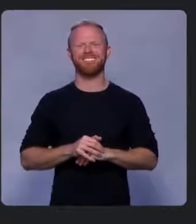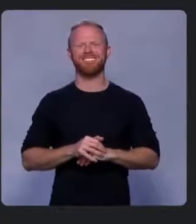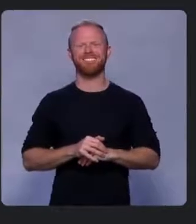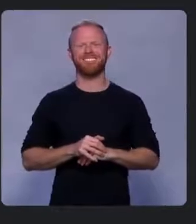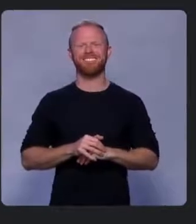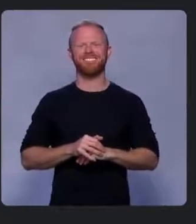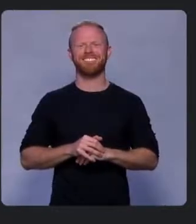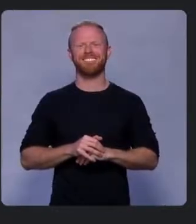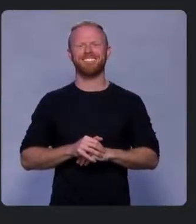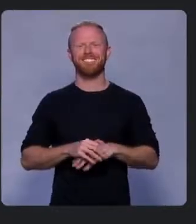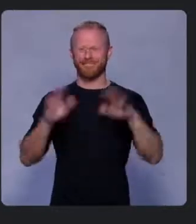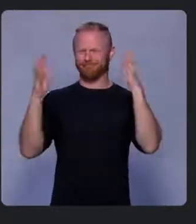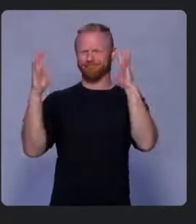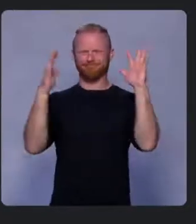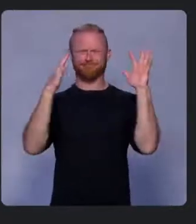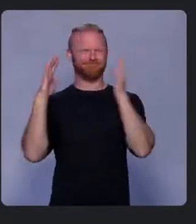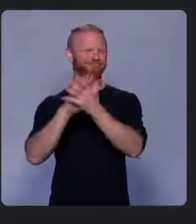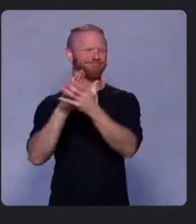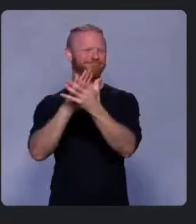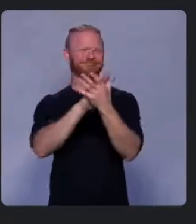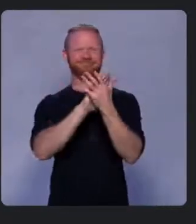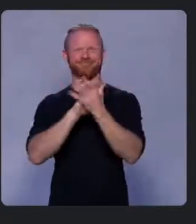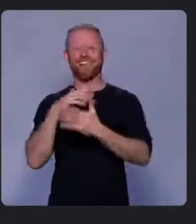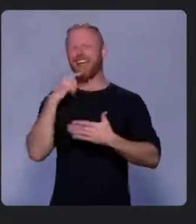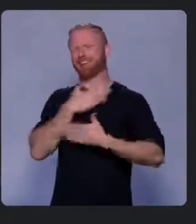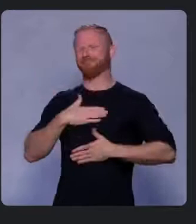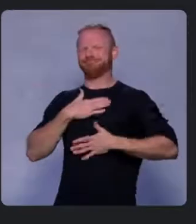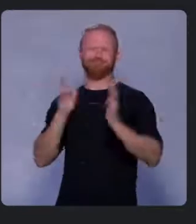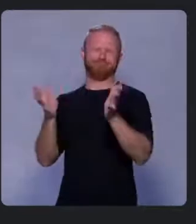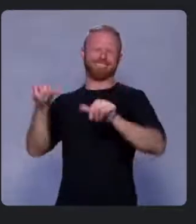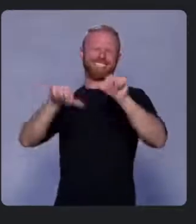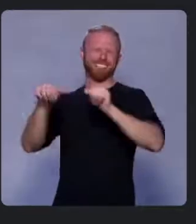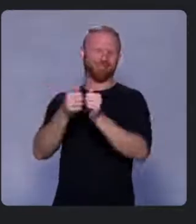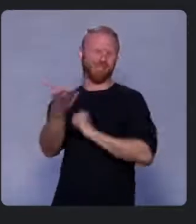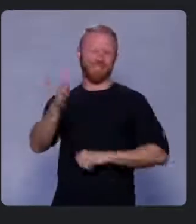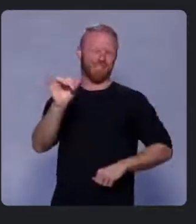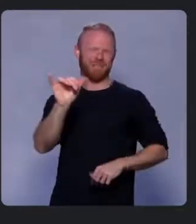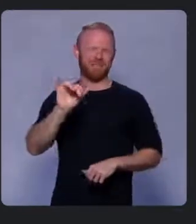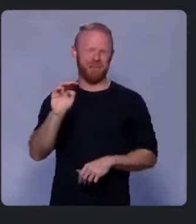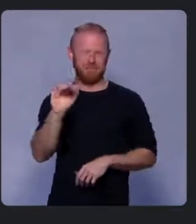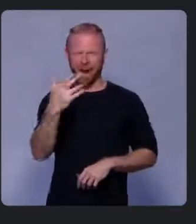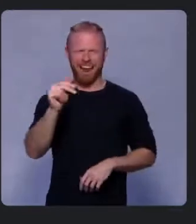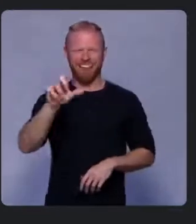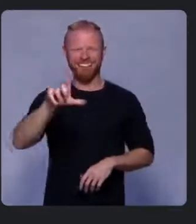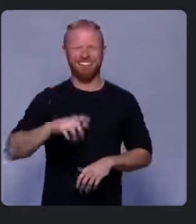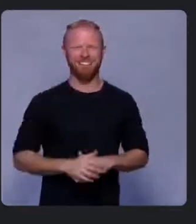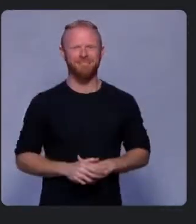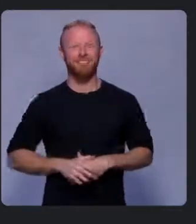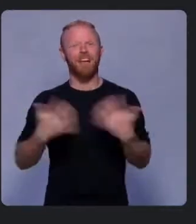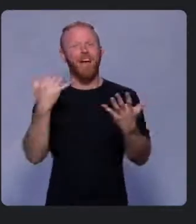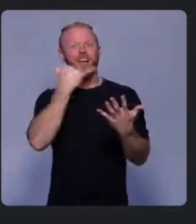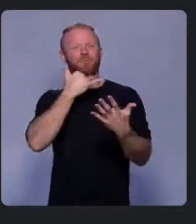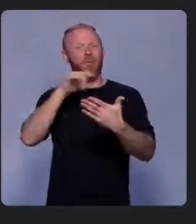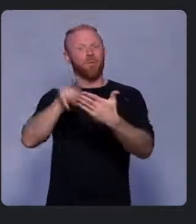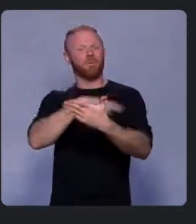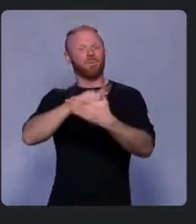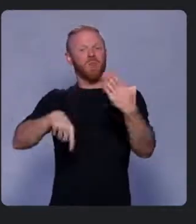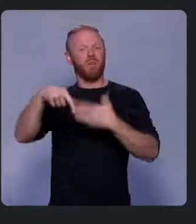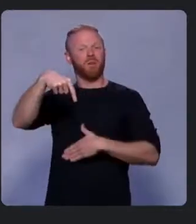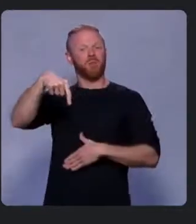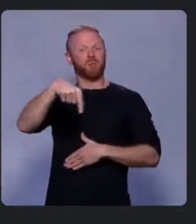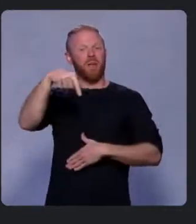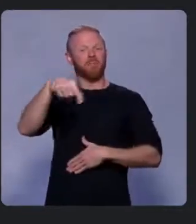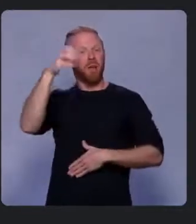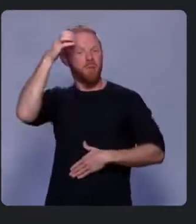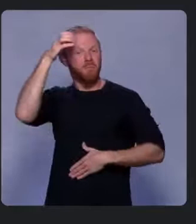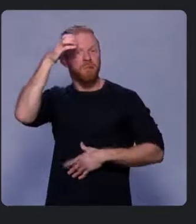It was a pleasure doing science with you too, Michael. We recognize that building an error-corrected quantum computer will be incredibly